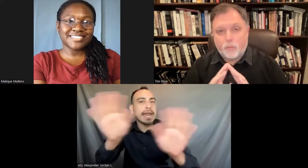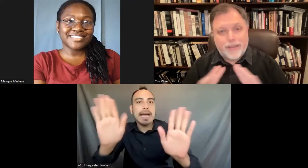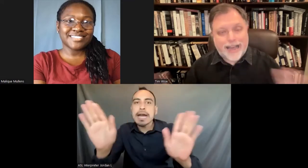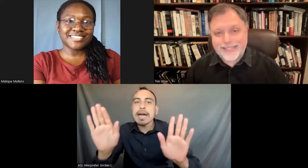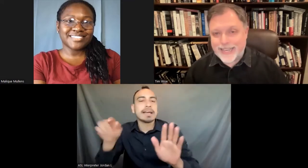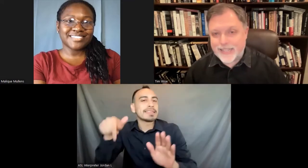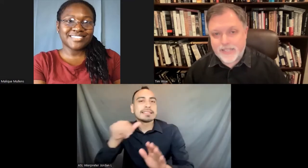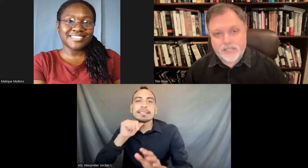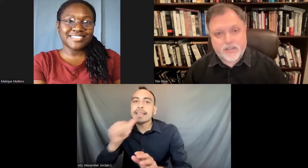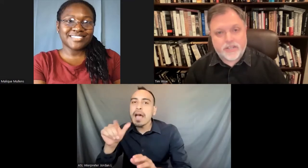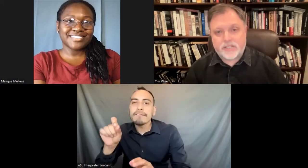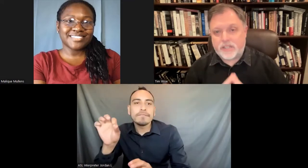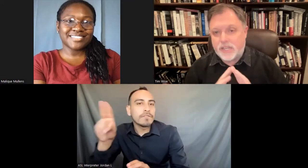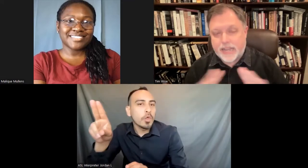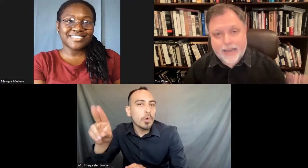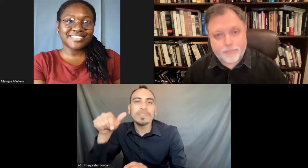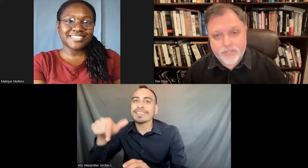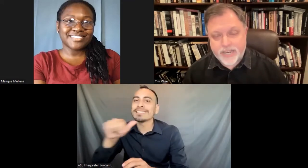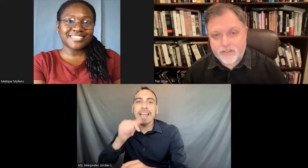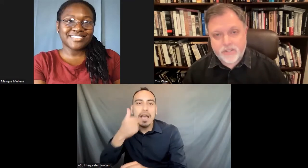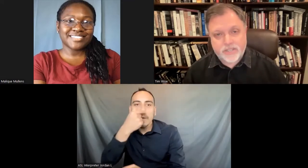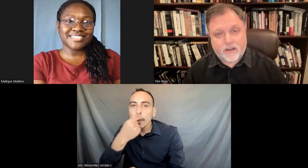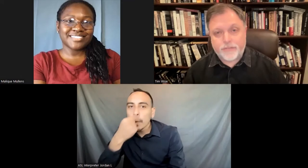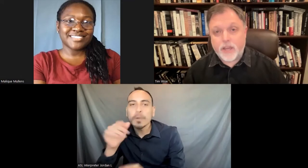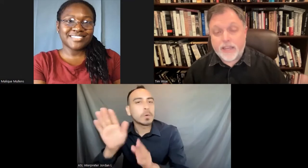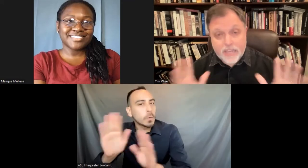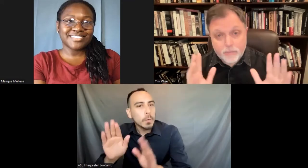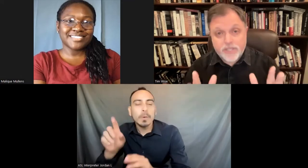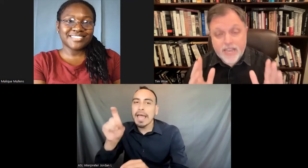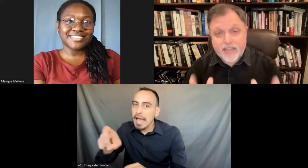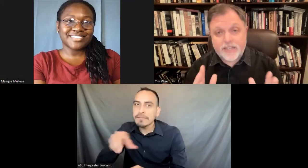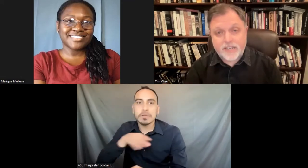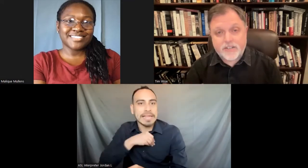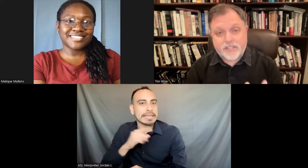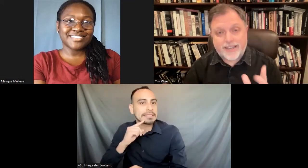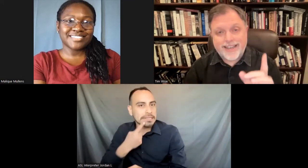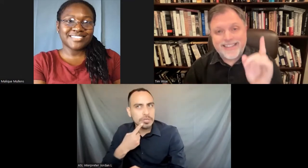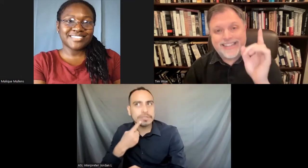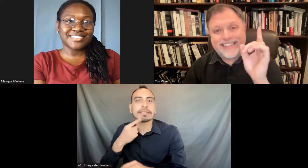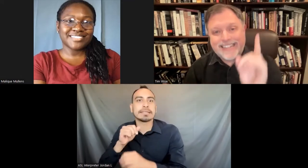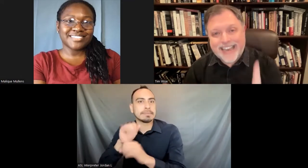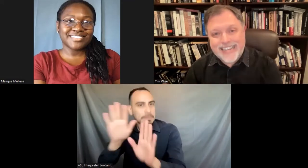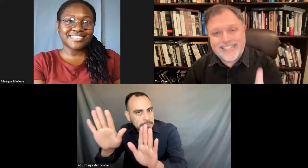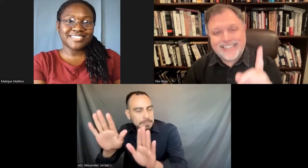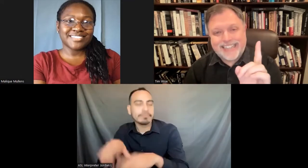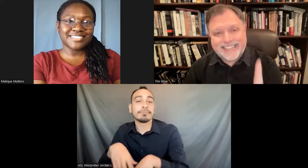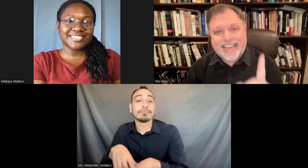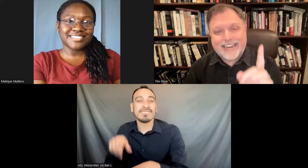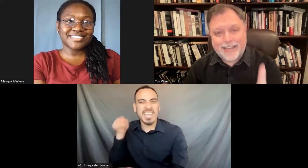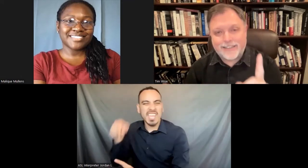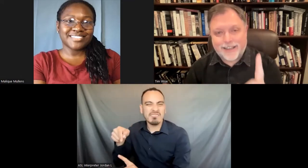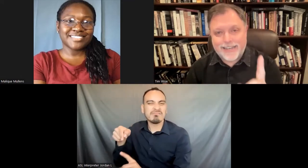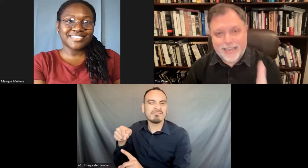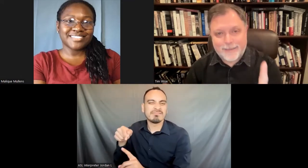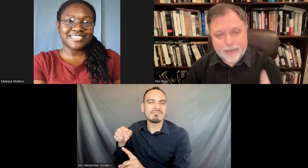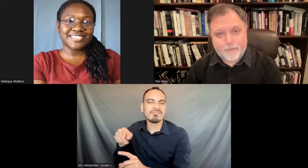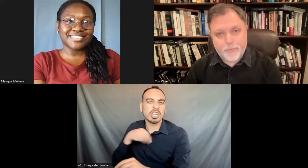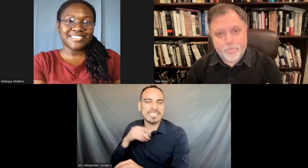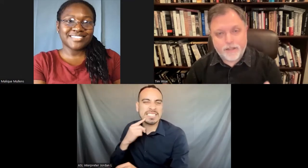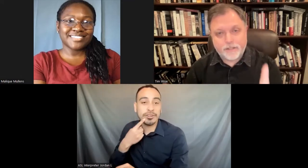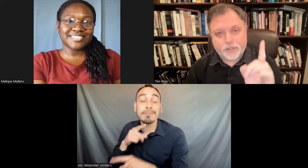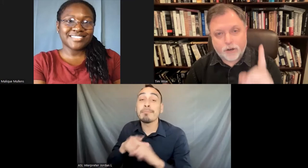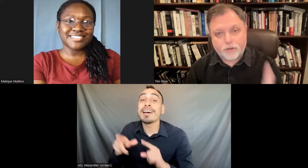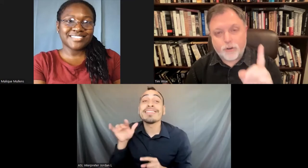cold. We got to take this seriously. You got to protect yourself. He was taking it seriously. The night that that headline came